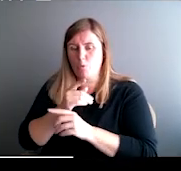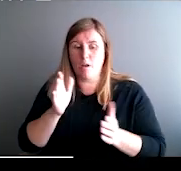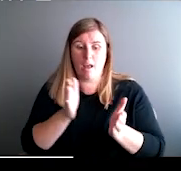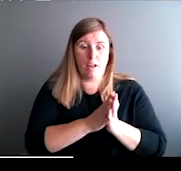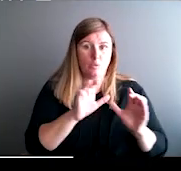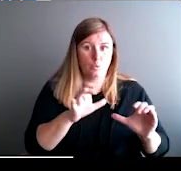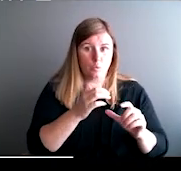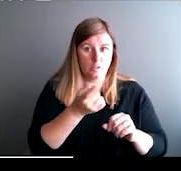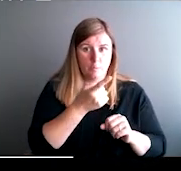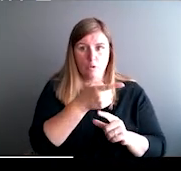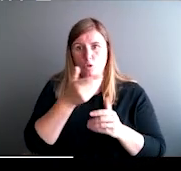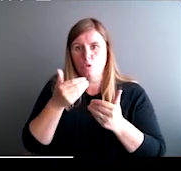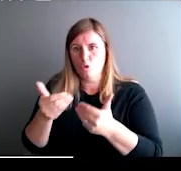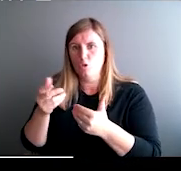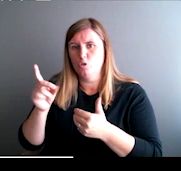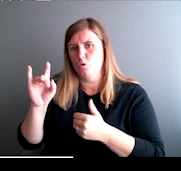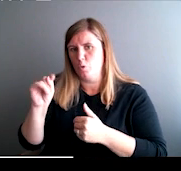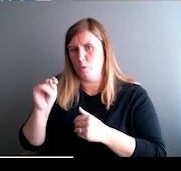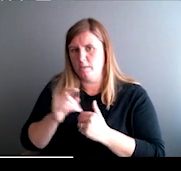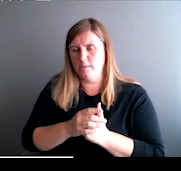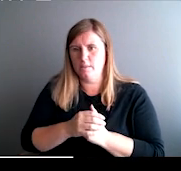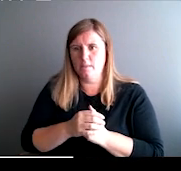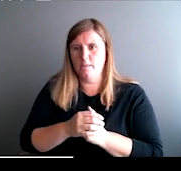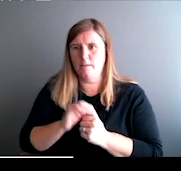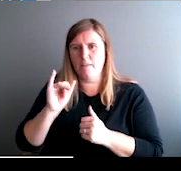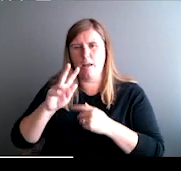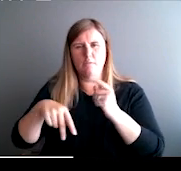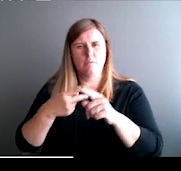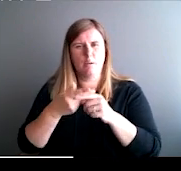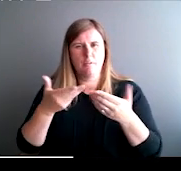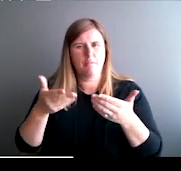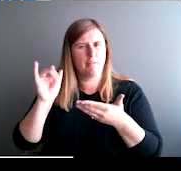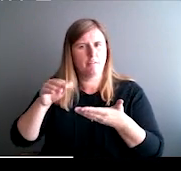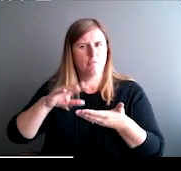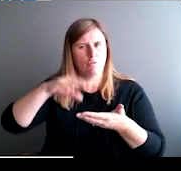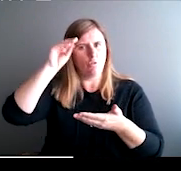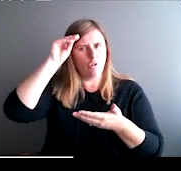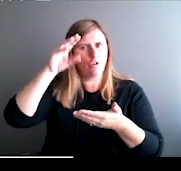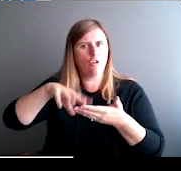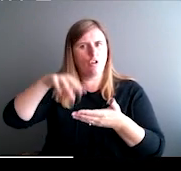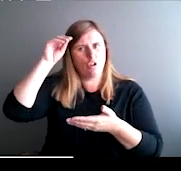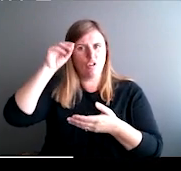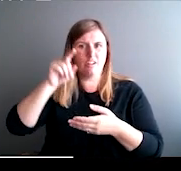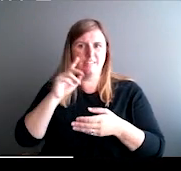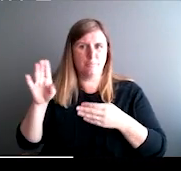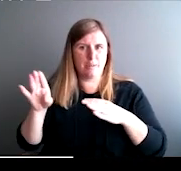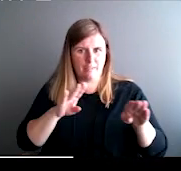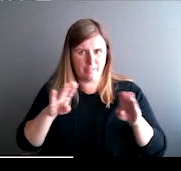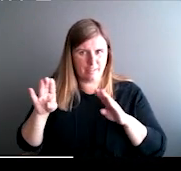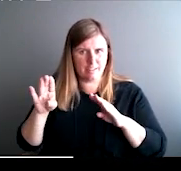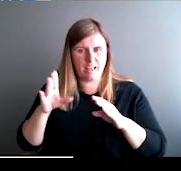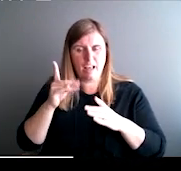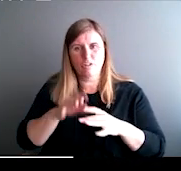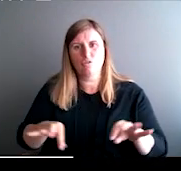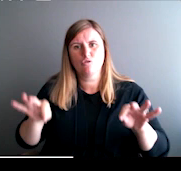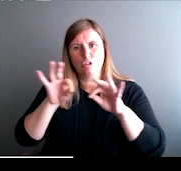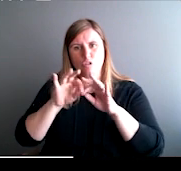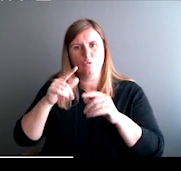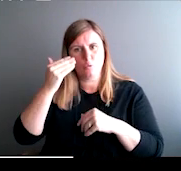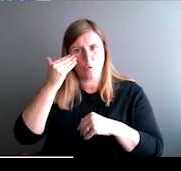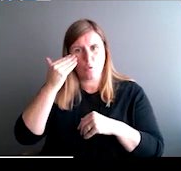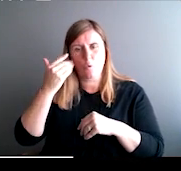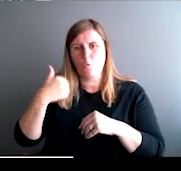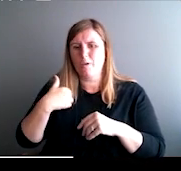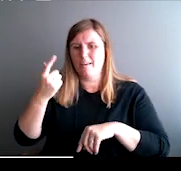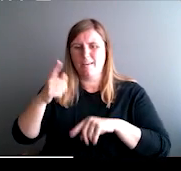something, you'll do it. Those types of things. That's learning. Learning is behaving, and it's critical to know that